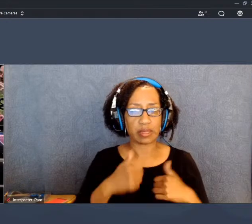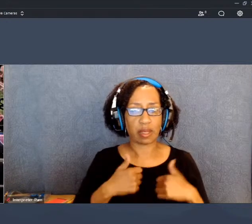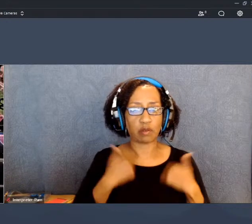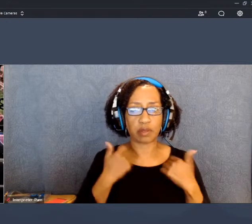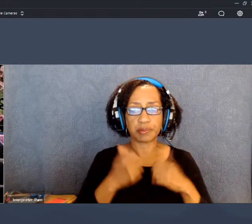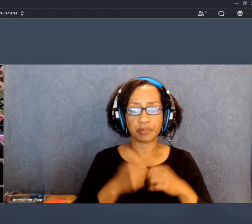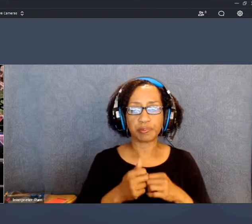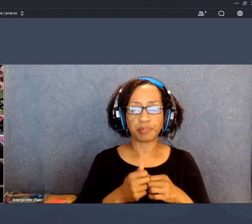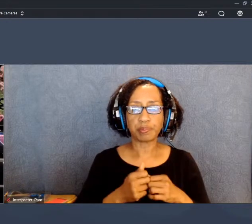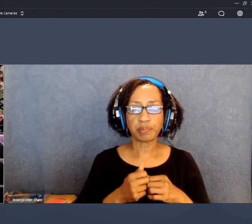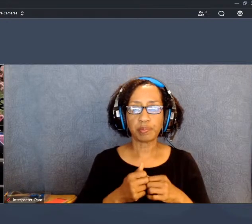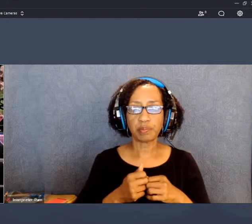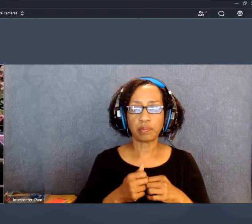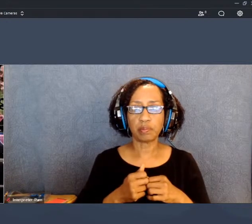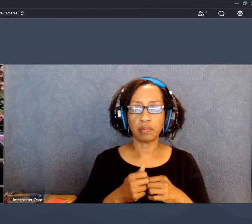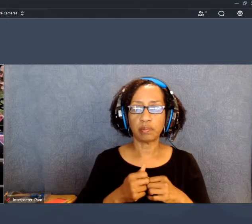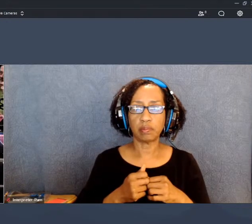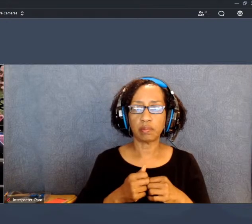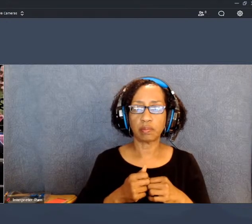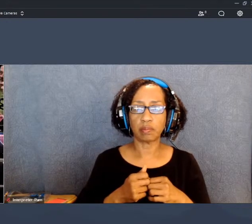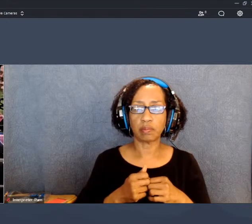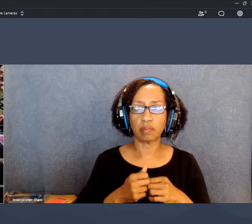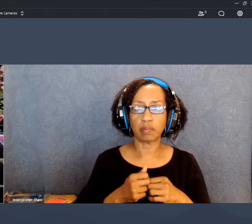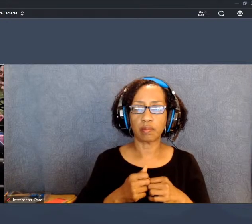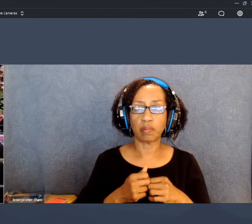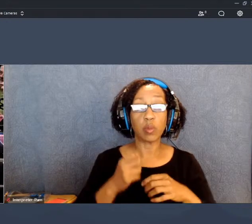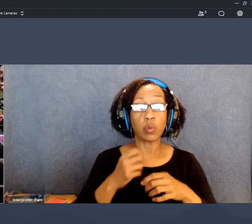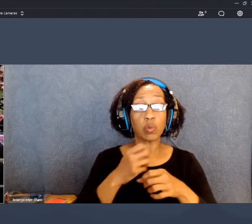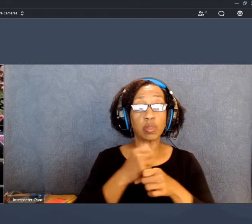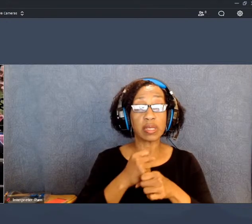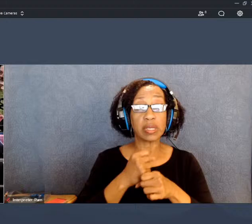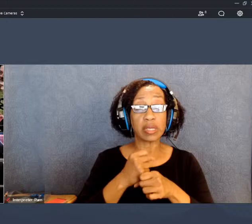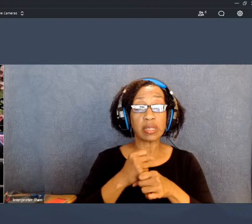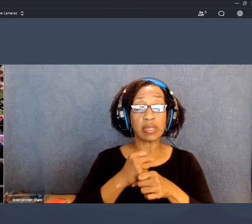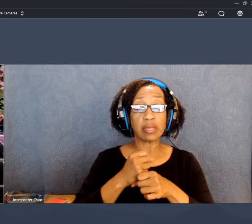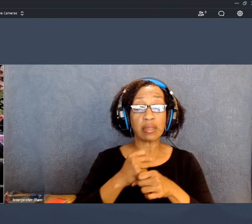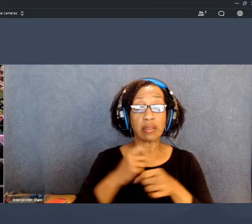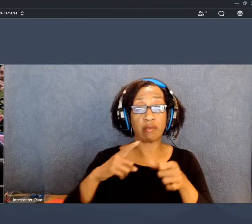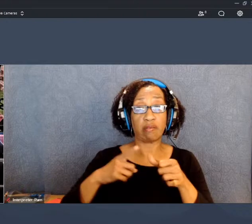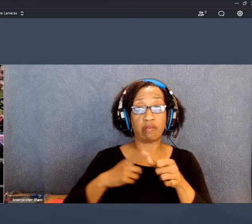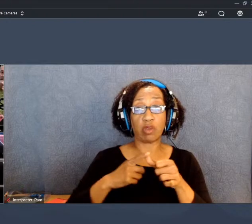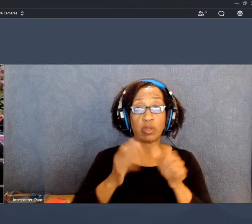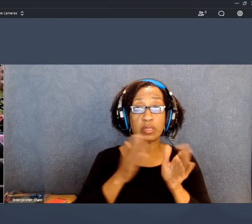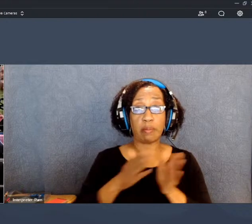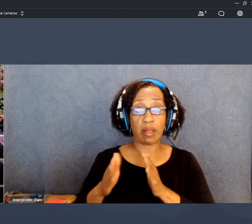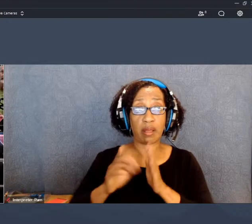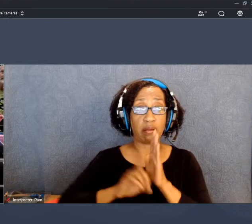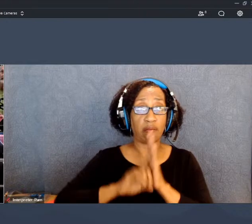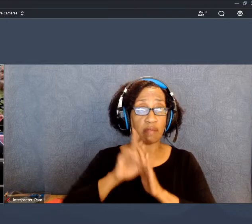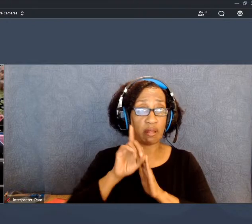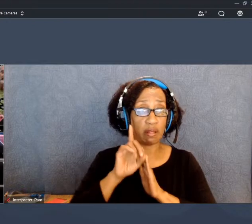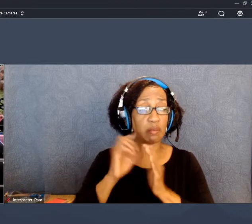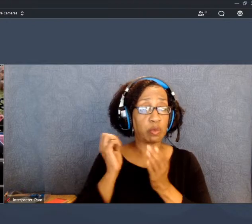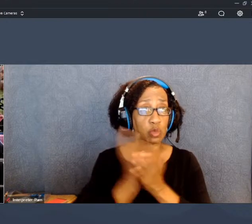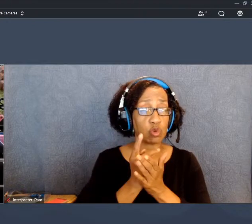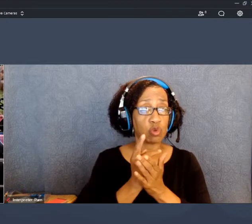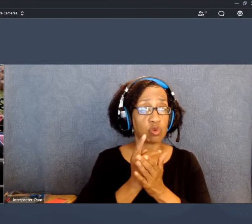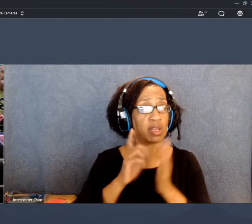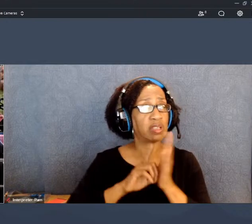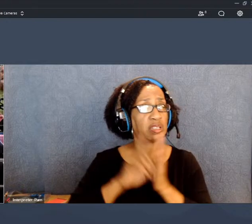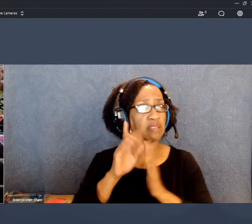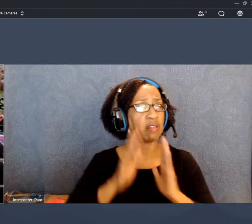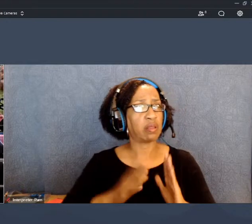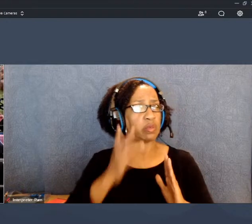Carlisle, once we got the original plan development approved, the developers saw a house on